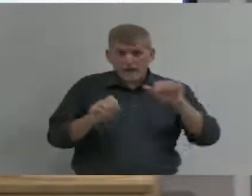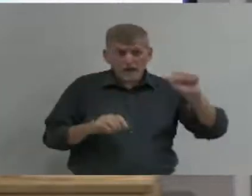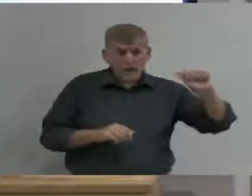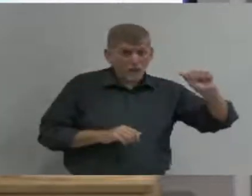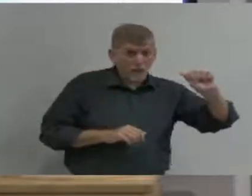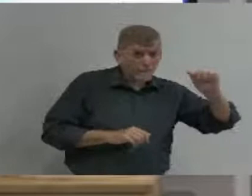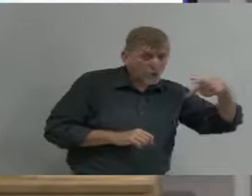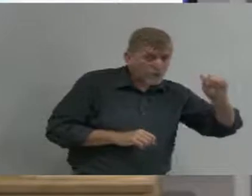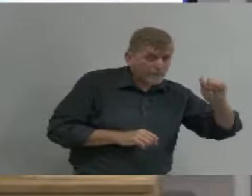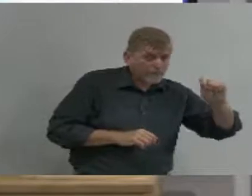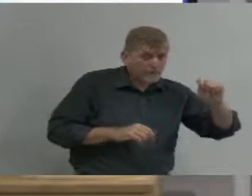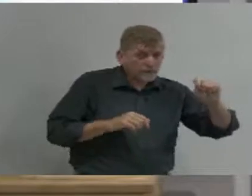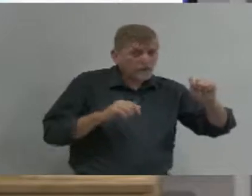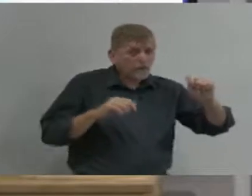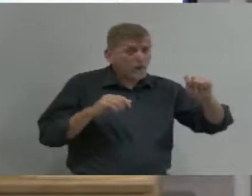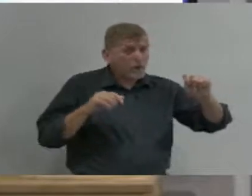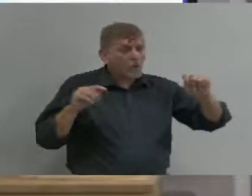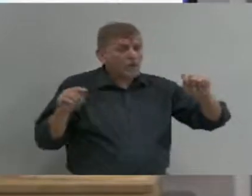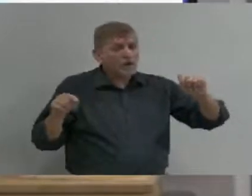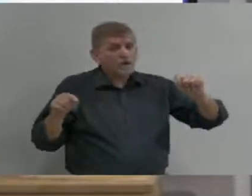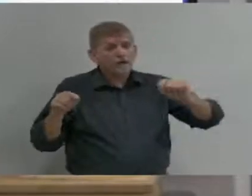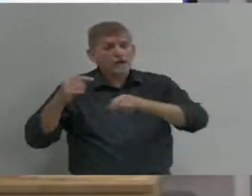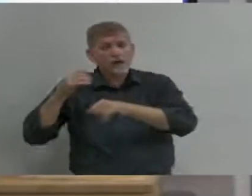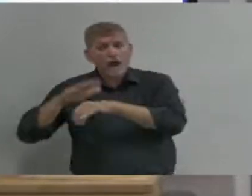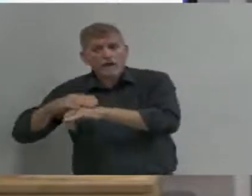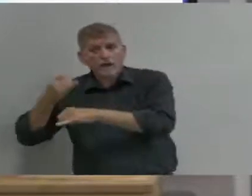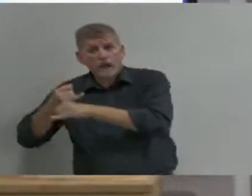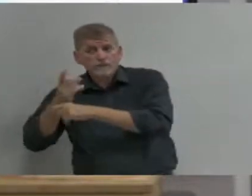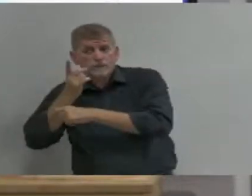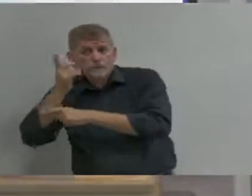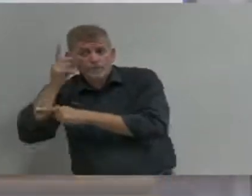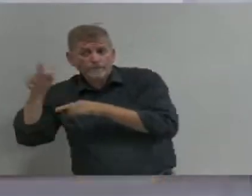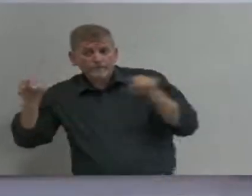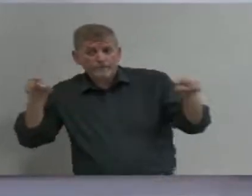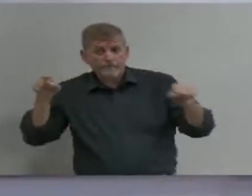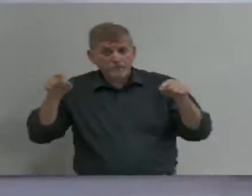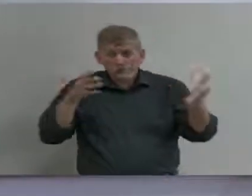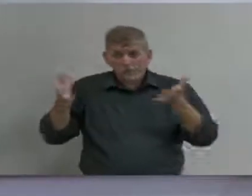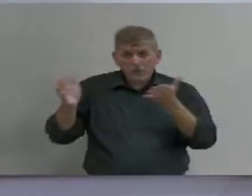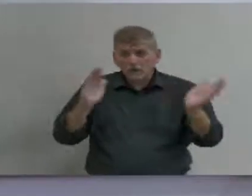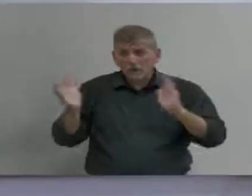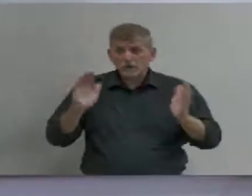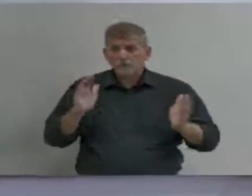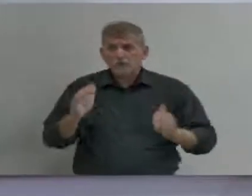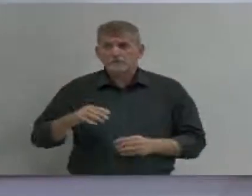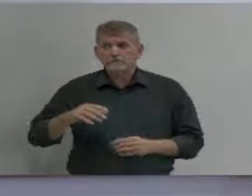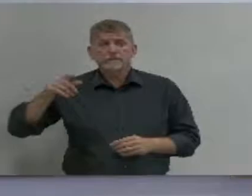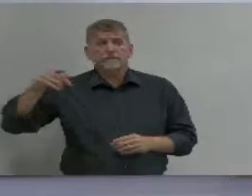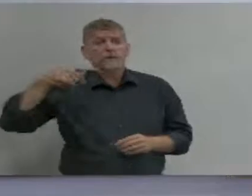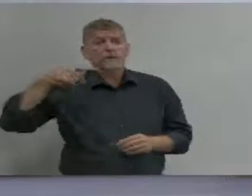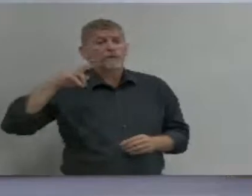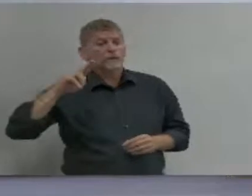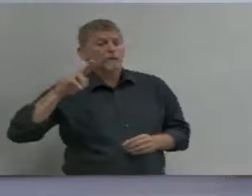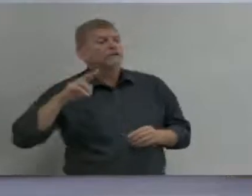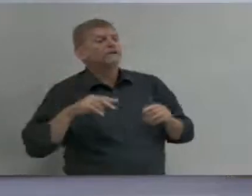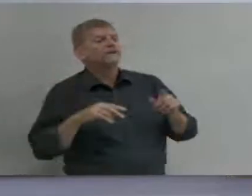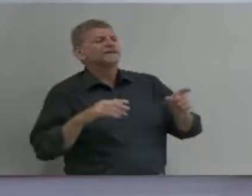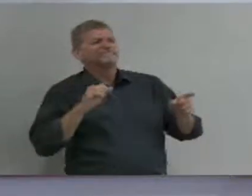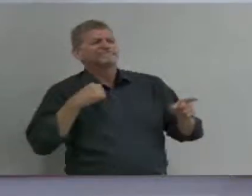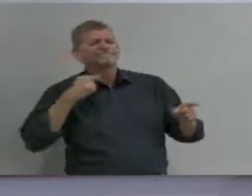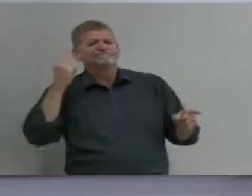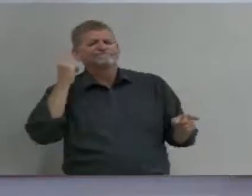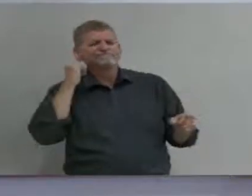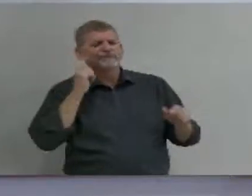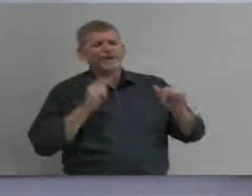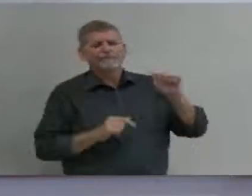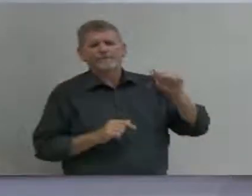me? Anyone? Go ahead. I've heard of a couple cases in a couple different apartment complexes